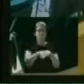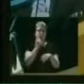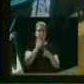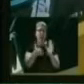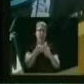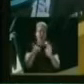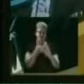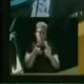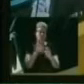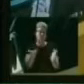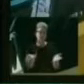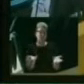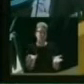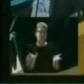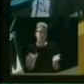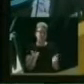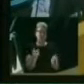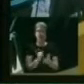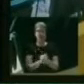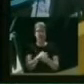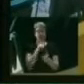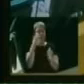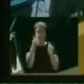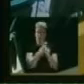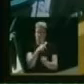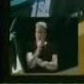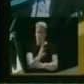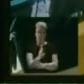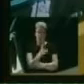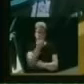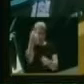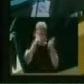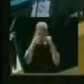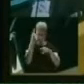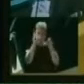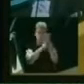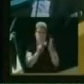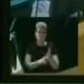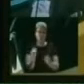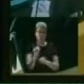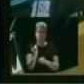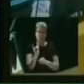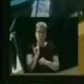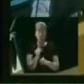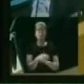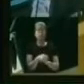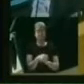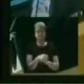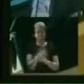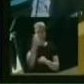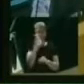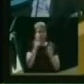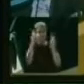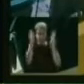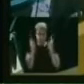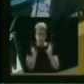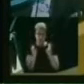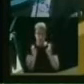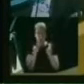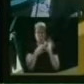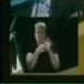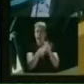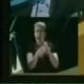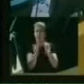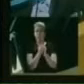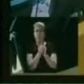operation of schools. And that's by statute as well as by the consent agreement. That being said, any of the issues